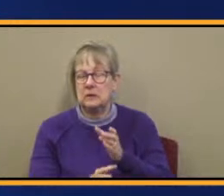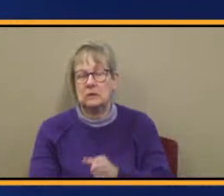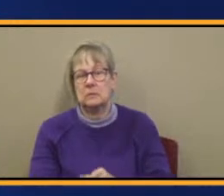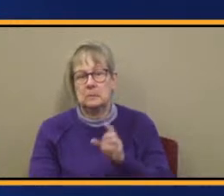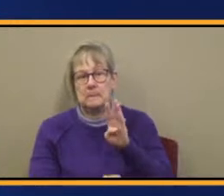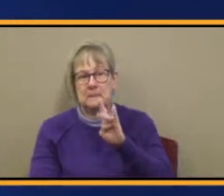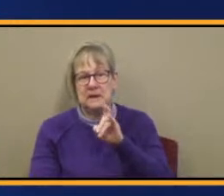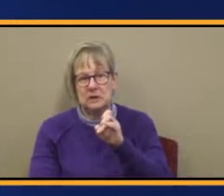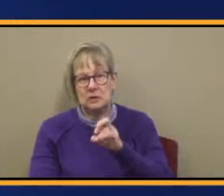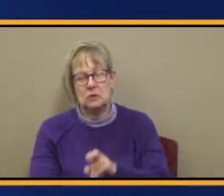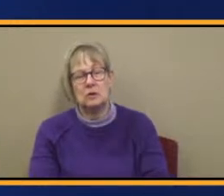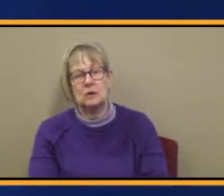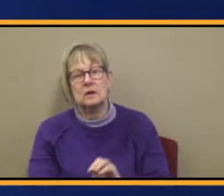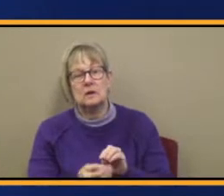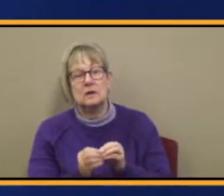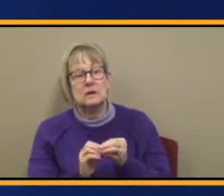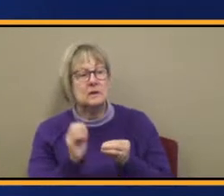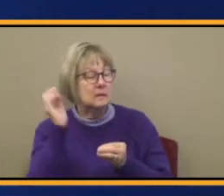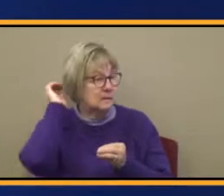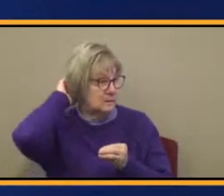Okay,